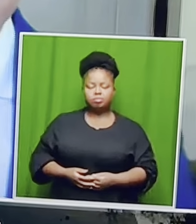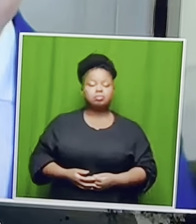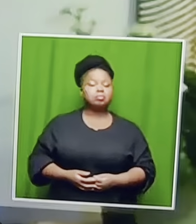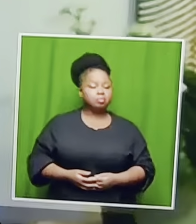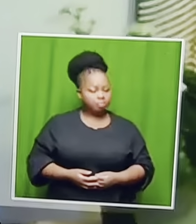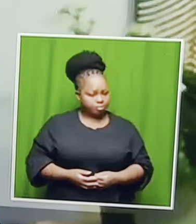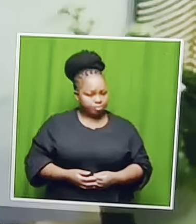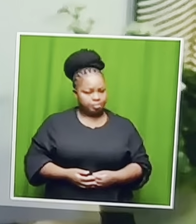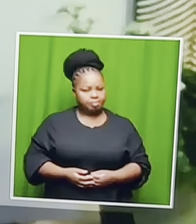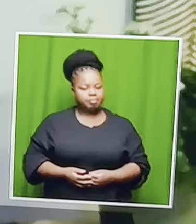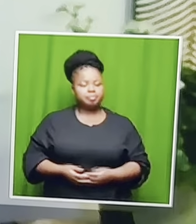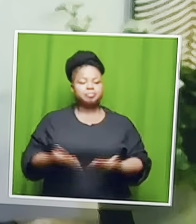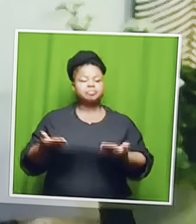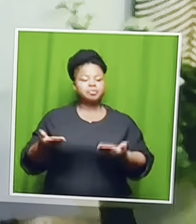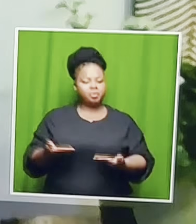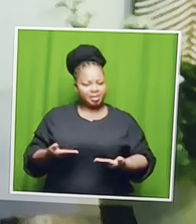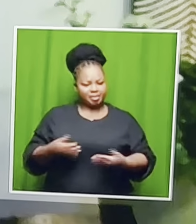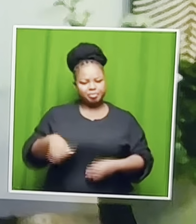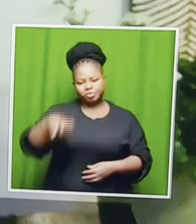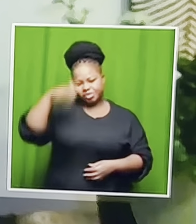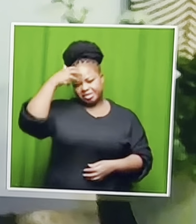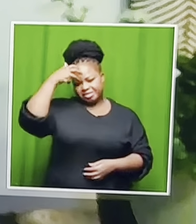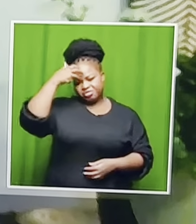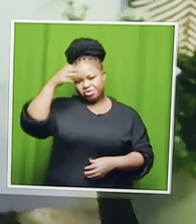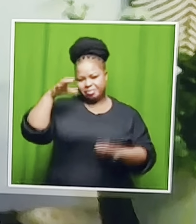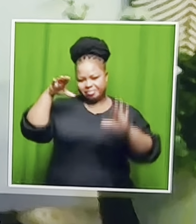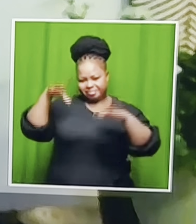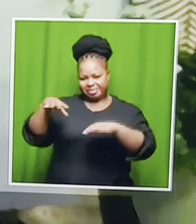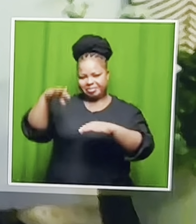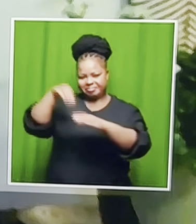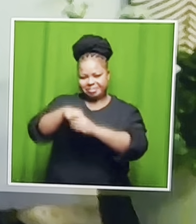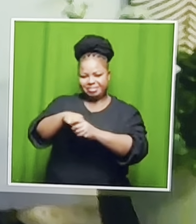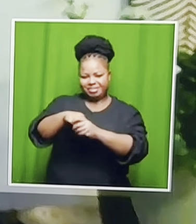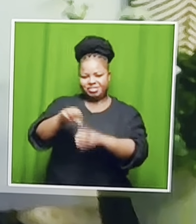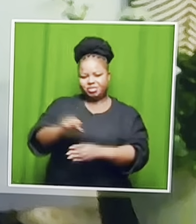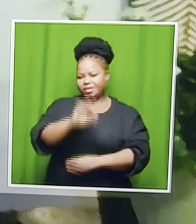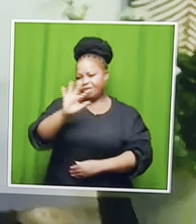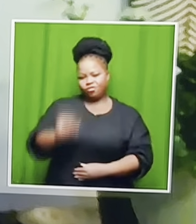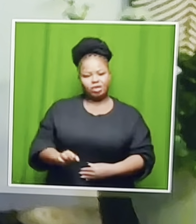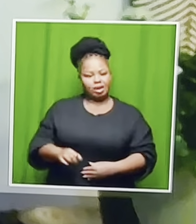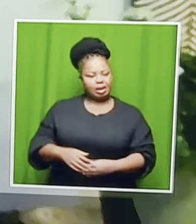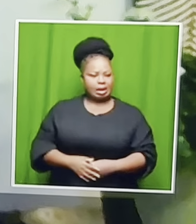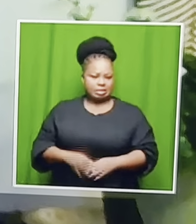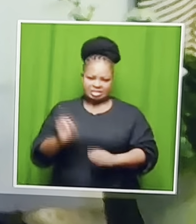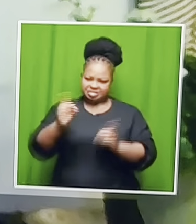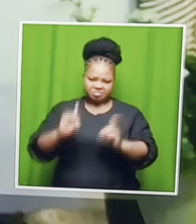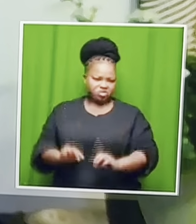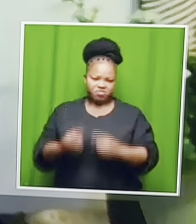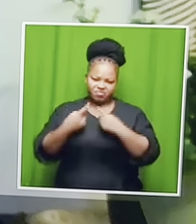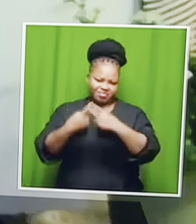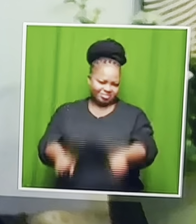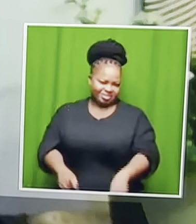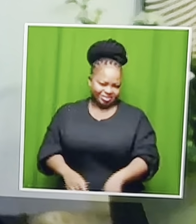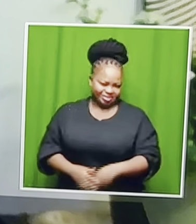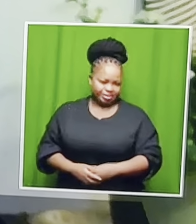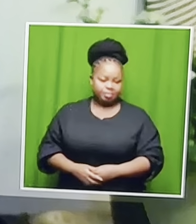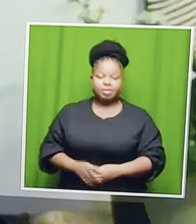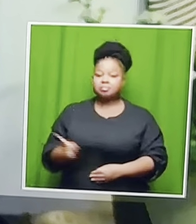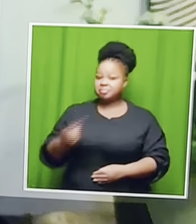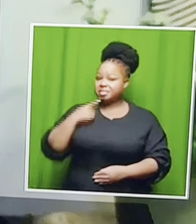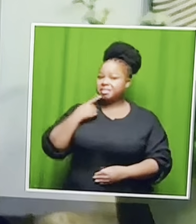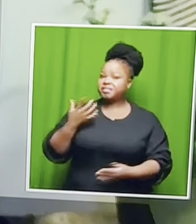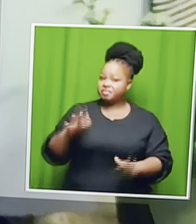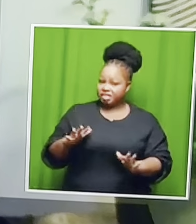Welcome to the Trump vortex, Sakina. Essentially, South Africa shouldn't feel too special by being mentioned here in a